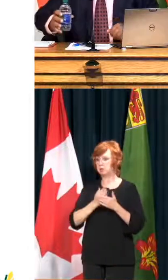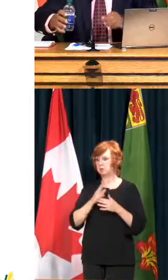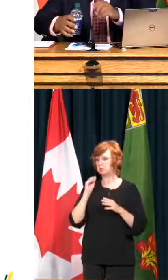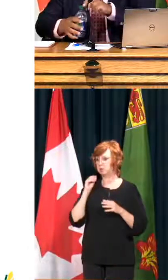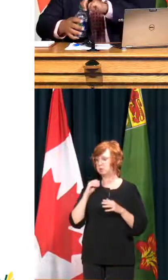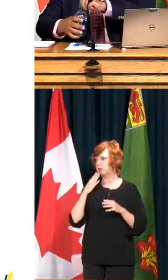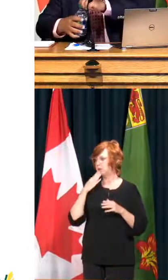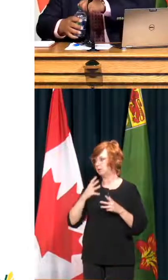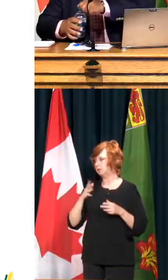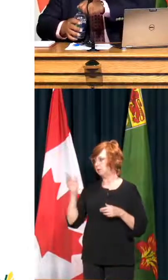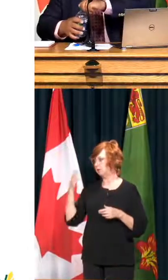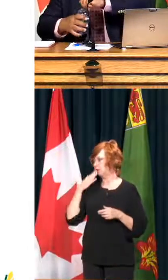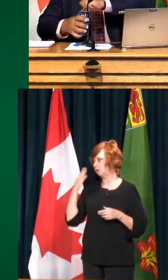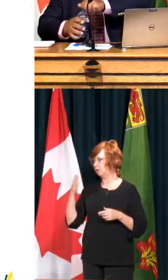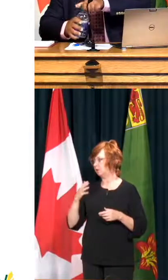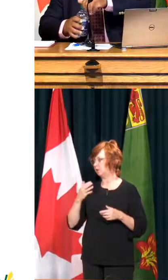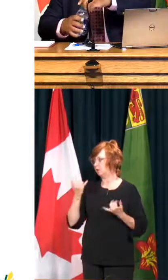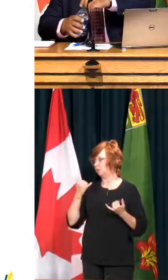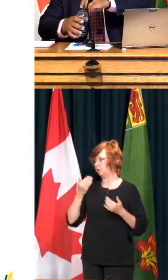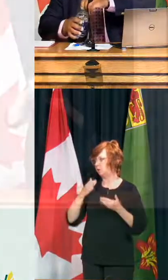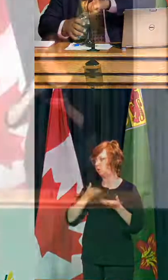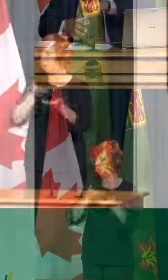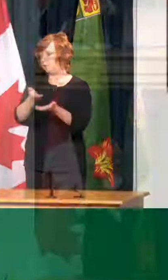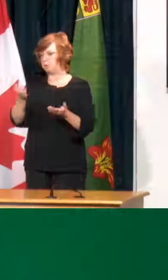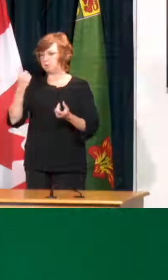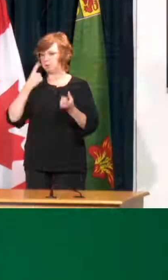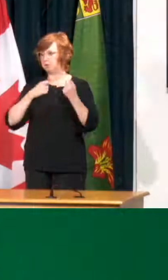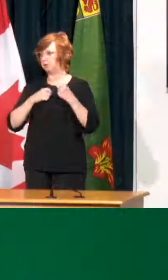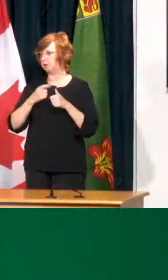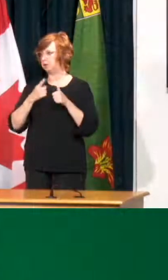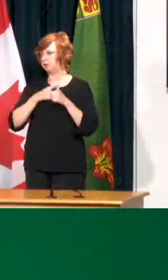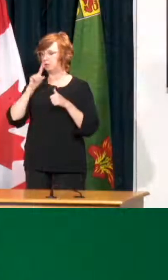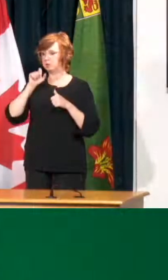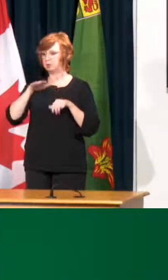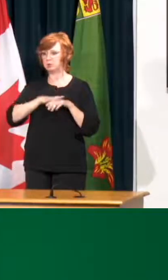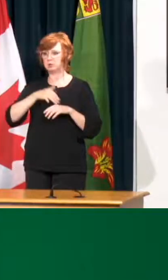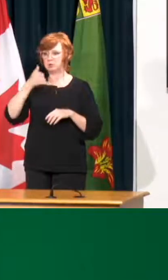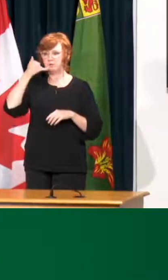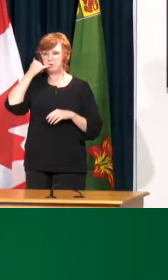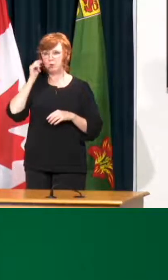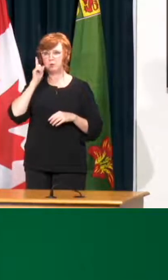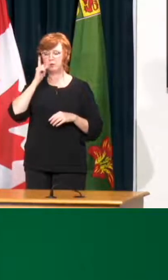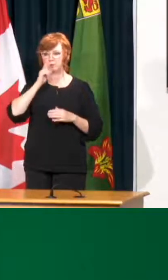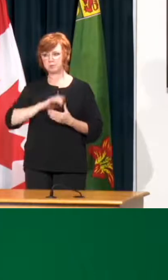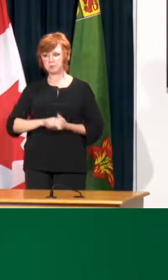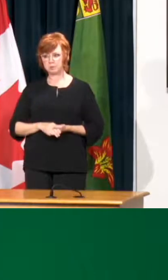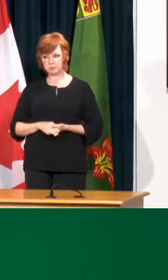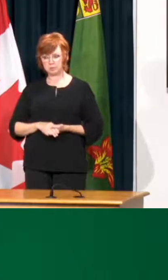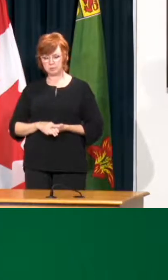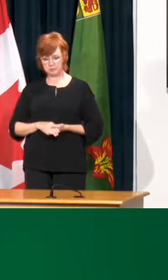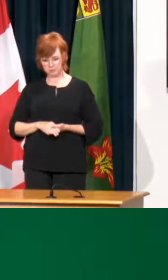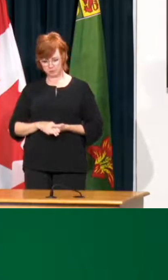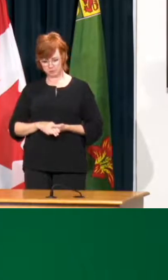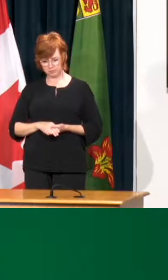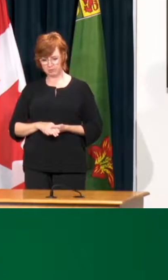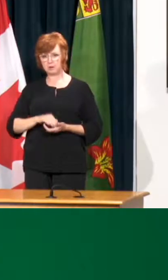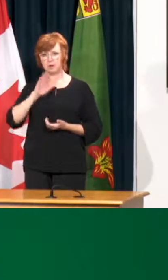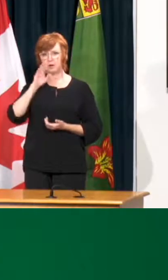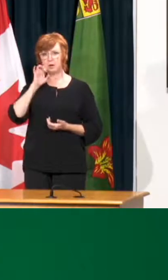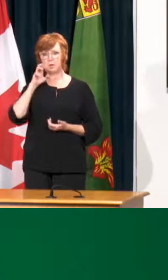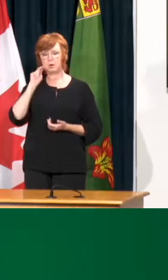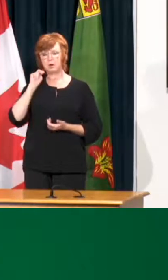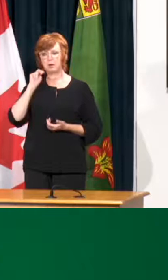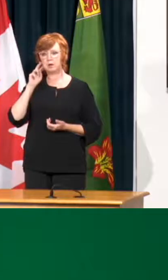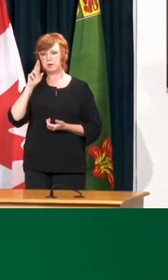Shahab. We'll now open up for questions. We'll start with our first question on the line. Operator. We have Brian Rogers